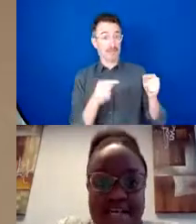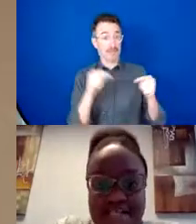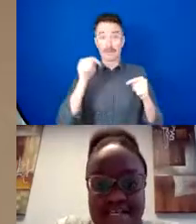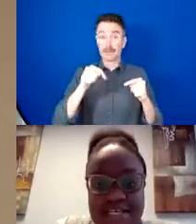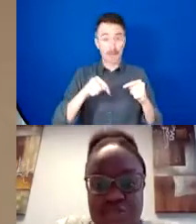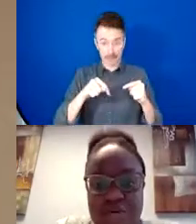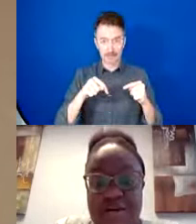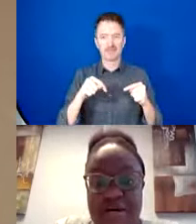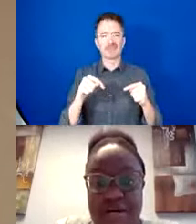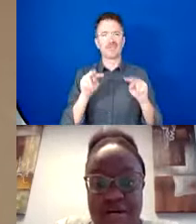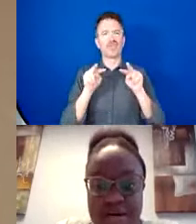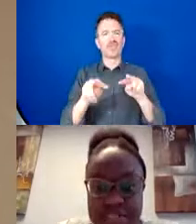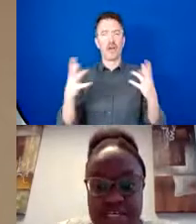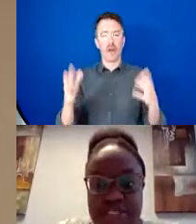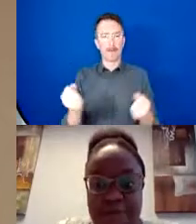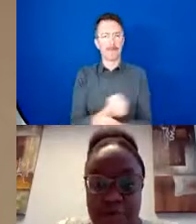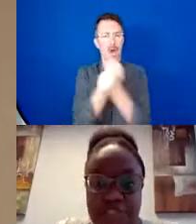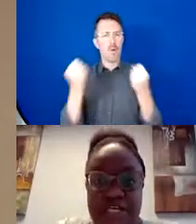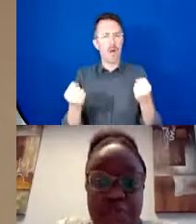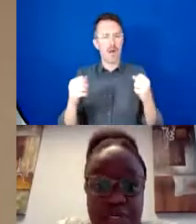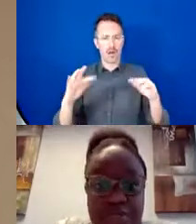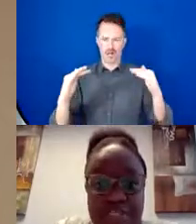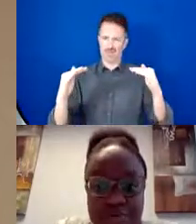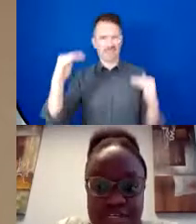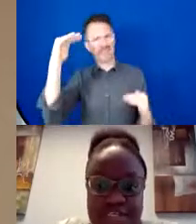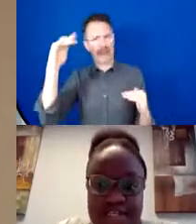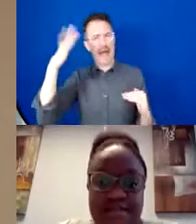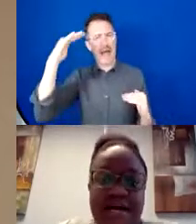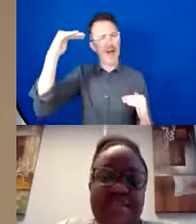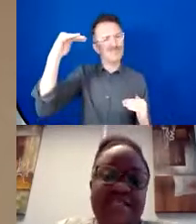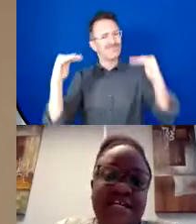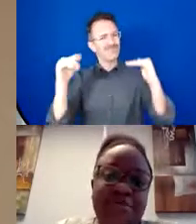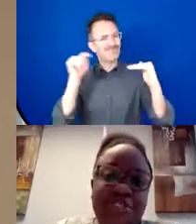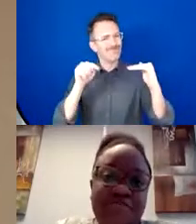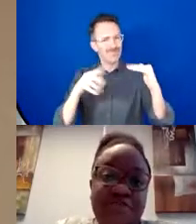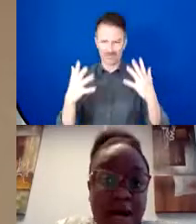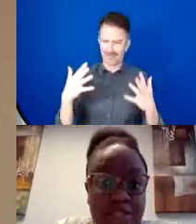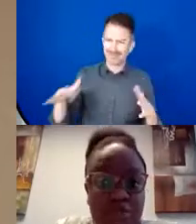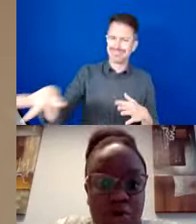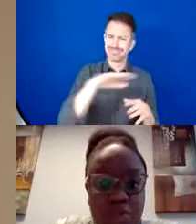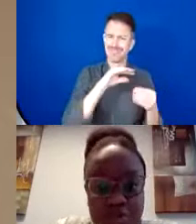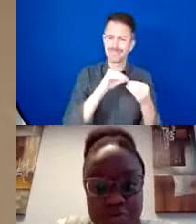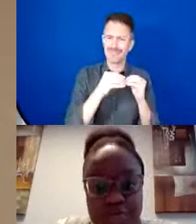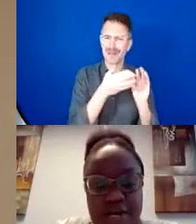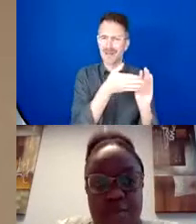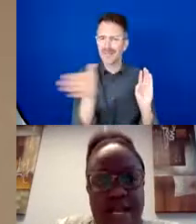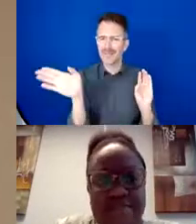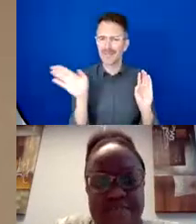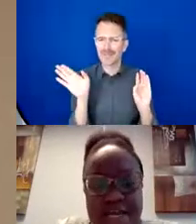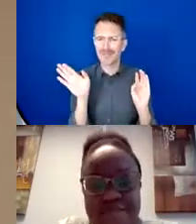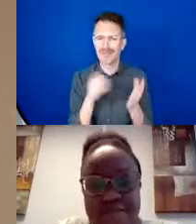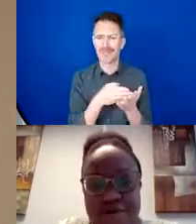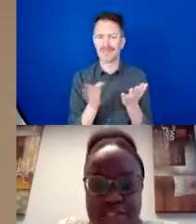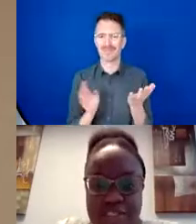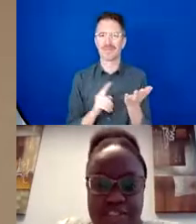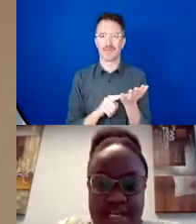will then dig into a research approach that we use in Youth Excel that helps to shift power to local youth. We'll have some